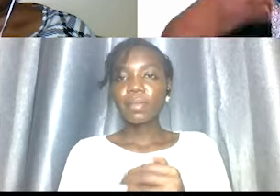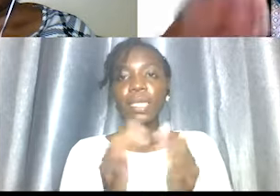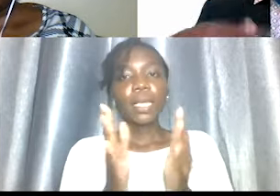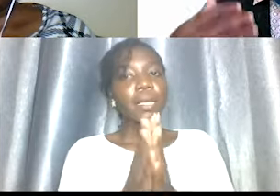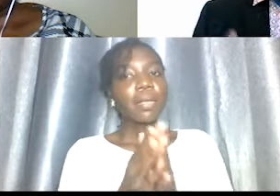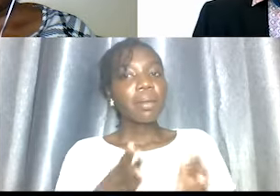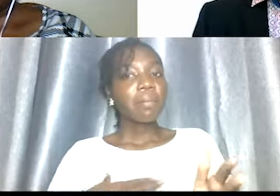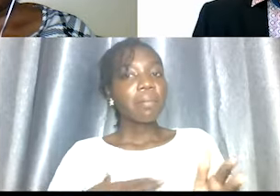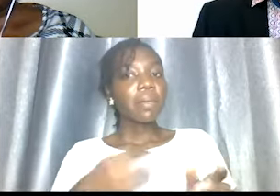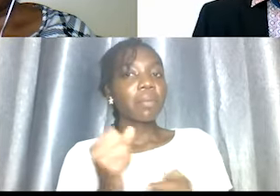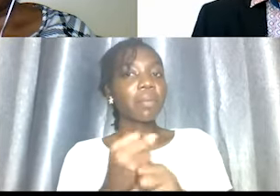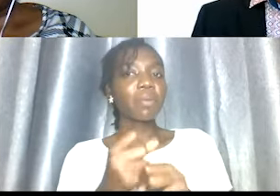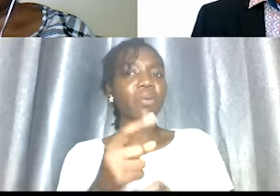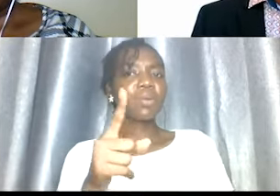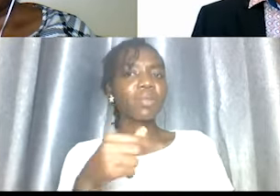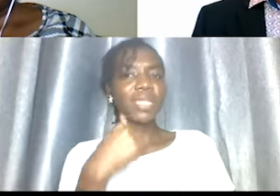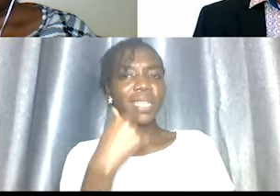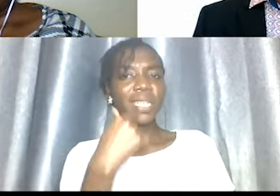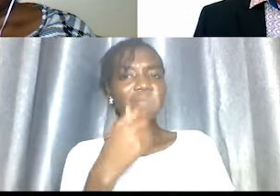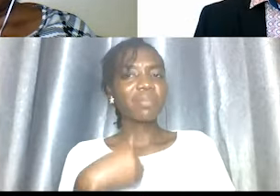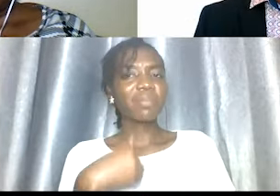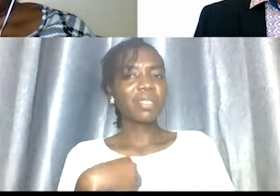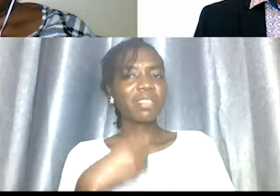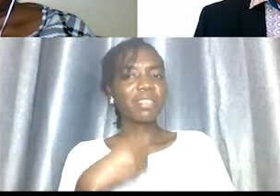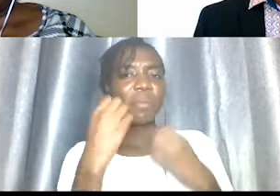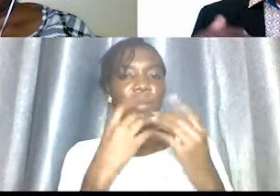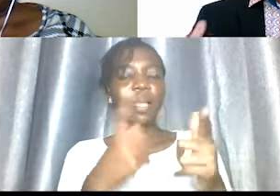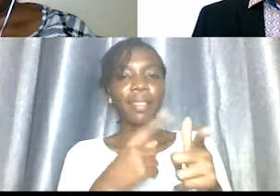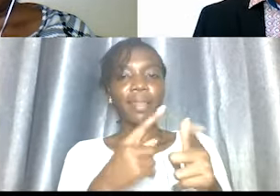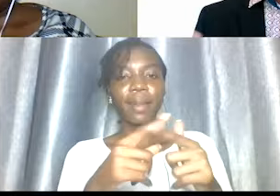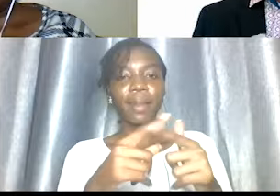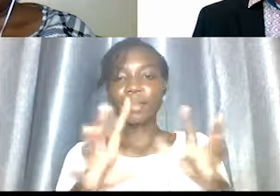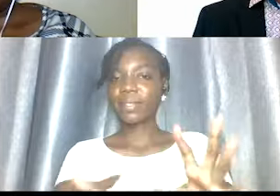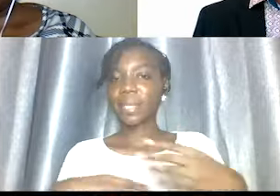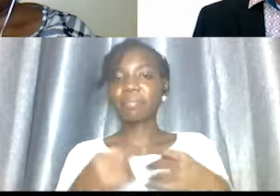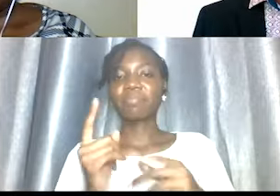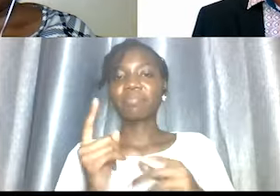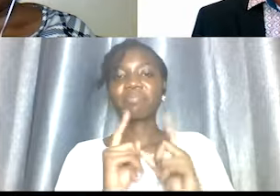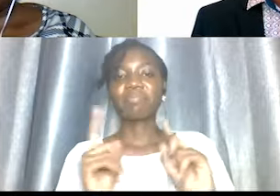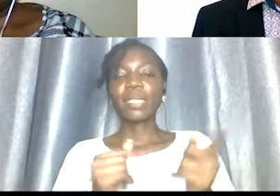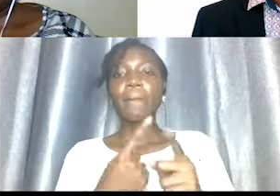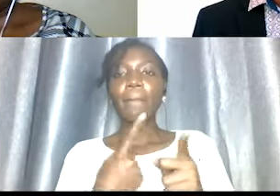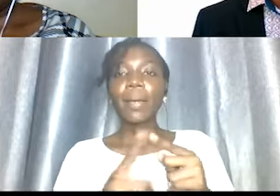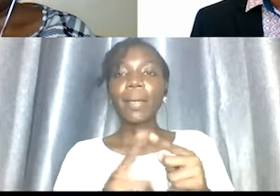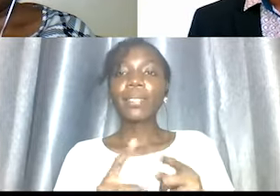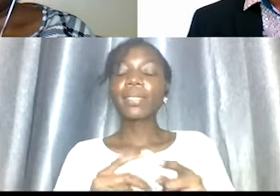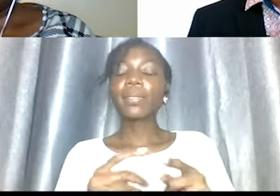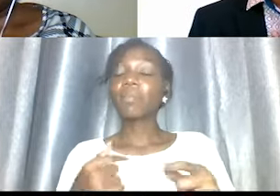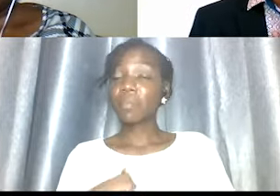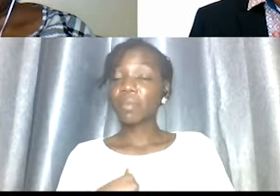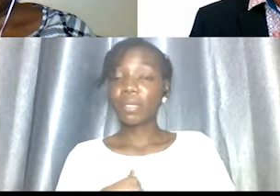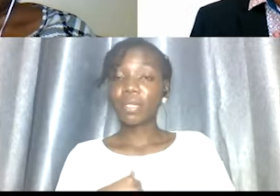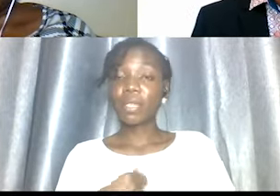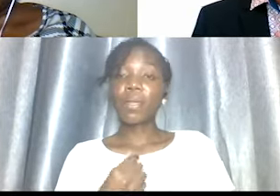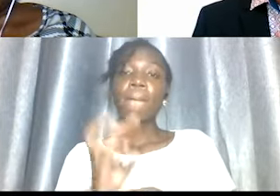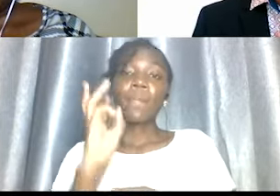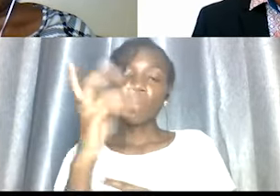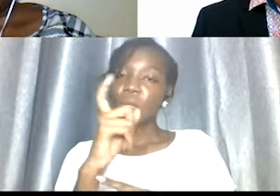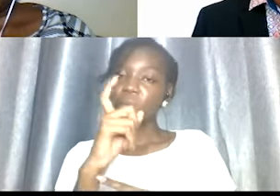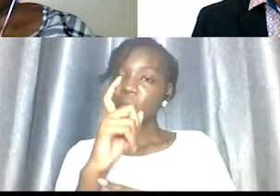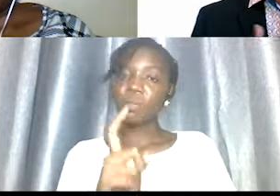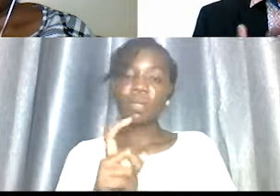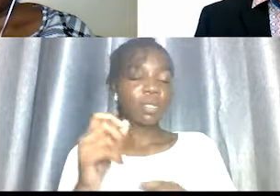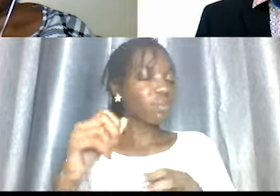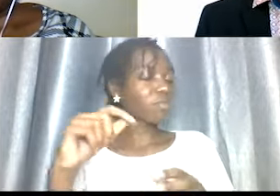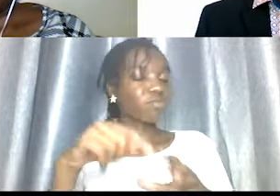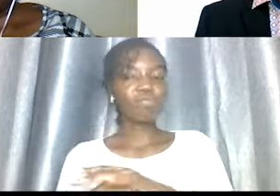feed information to and I just accept it, I get it, see how it works and how it plays. So that could be a downfall for me.